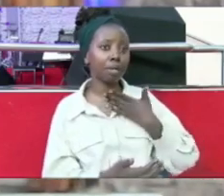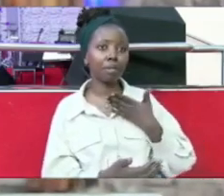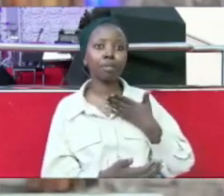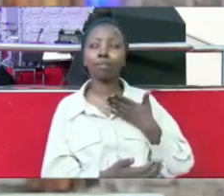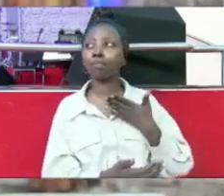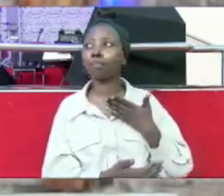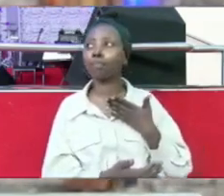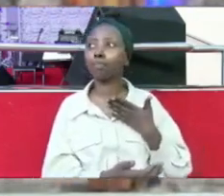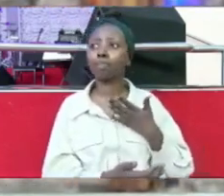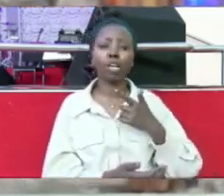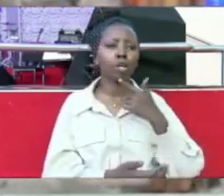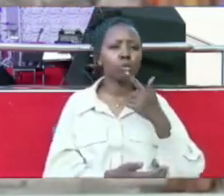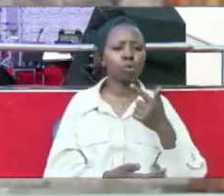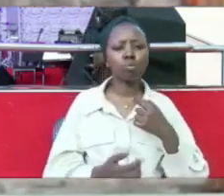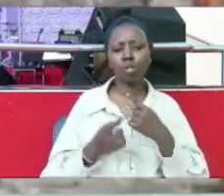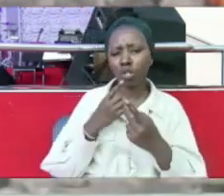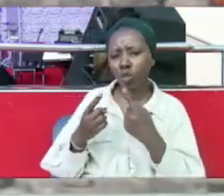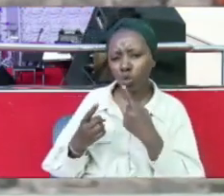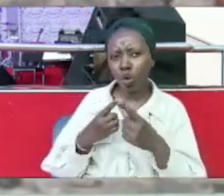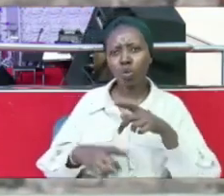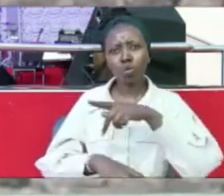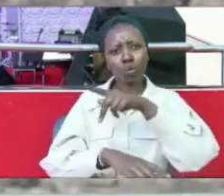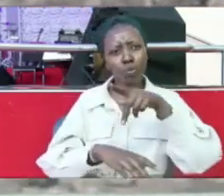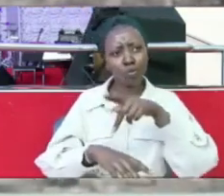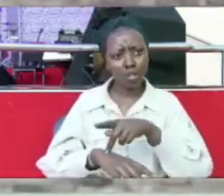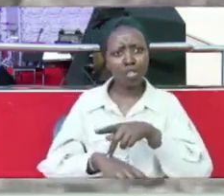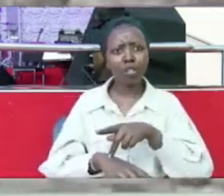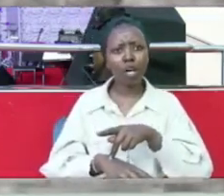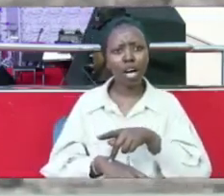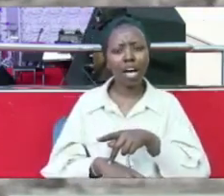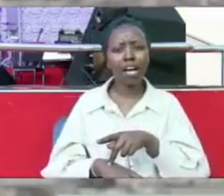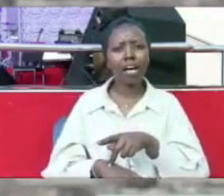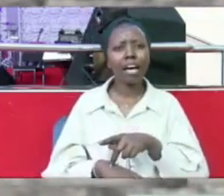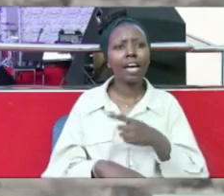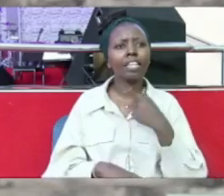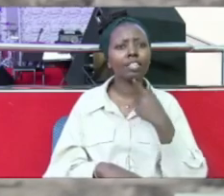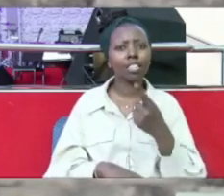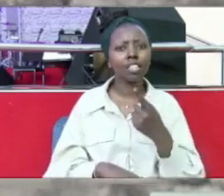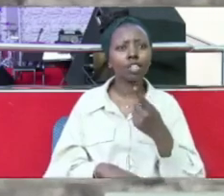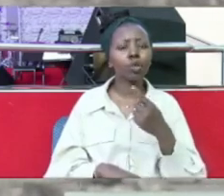case. So I talked to him and he was convinced. He told me, give me the slip.